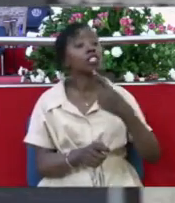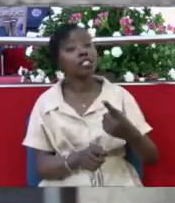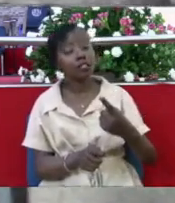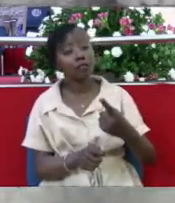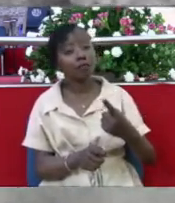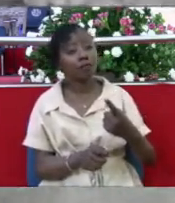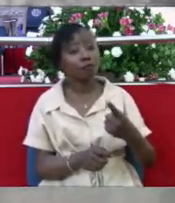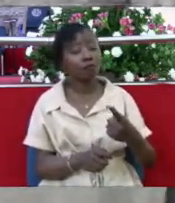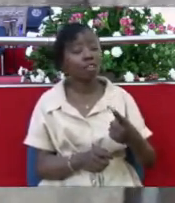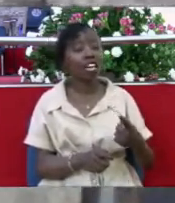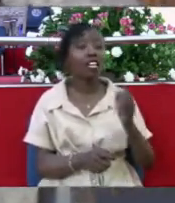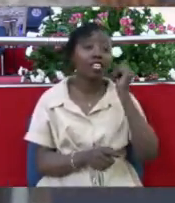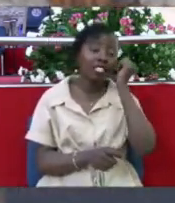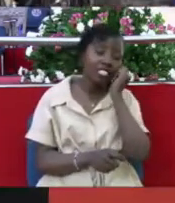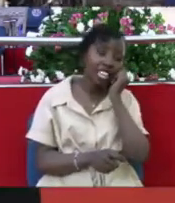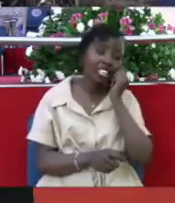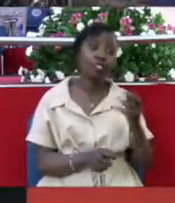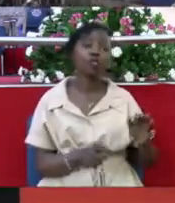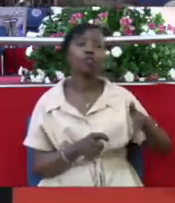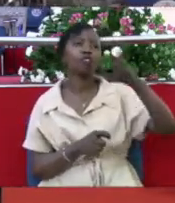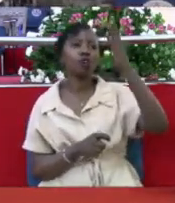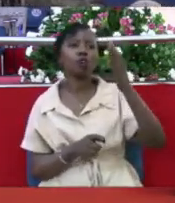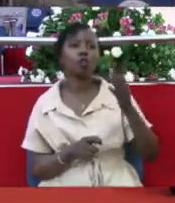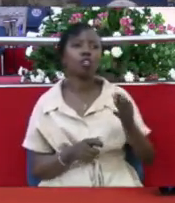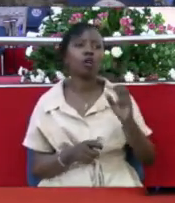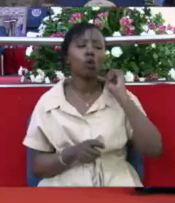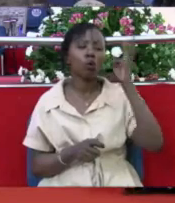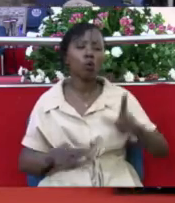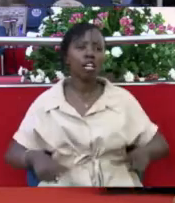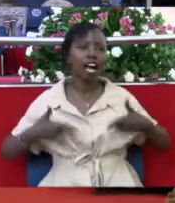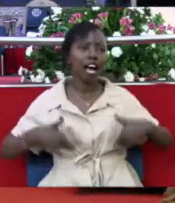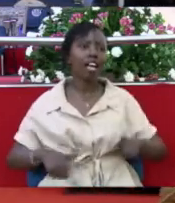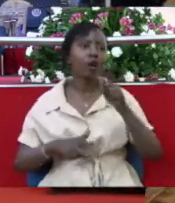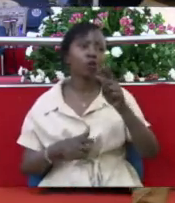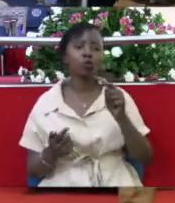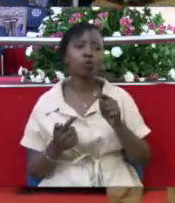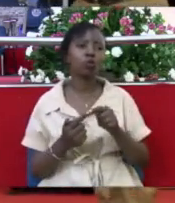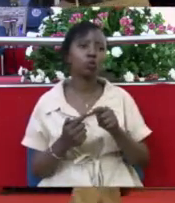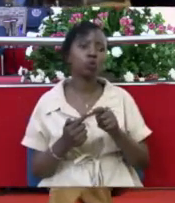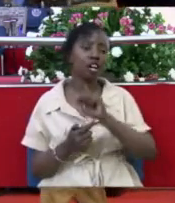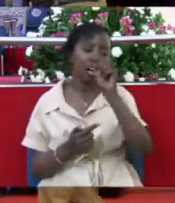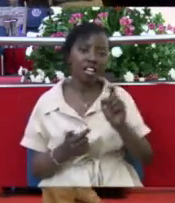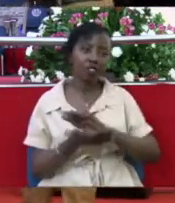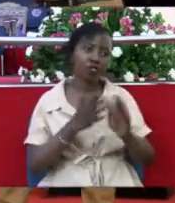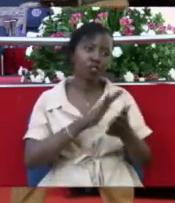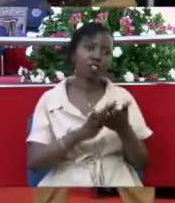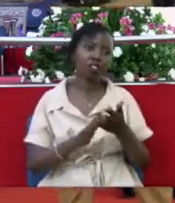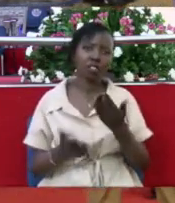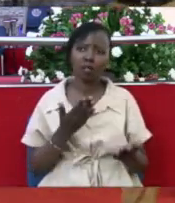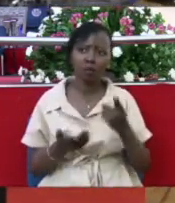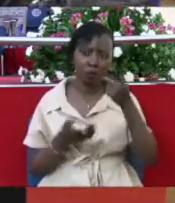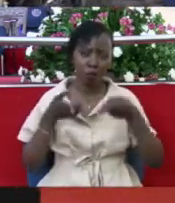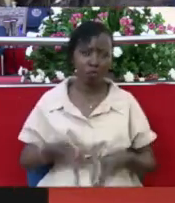godly sorrow, hofu ya Mungu, leads to repentance. Inaongoza katika toba. Are you here? Uko hapa? You're not even